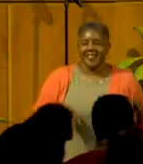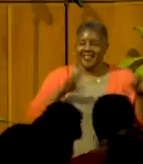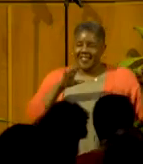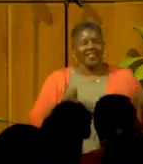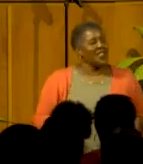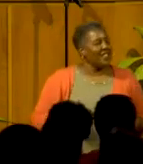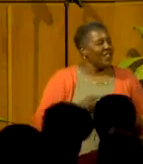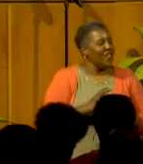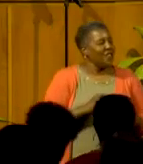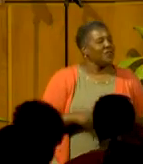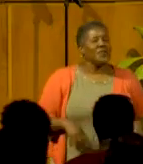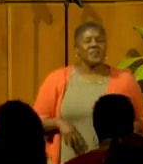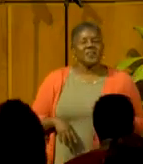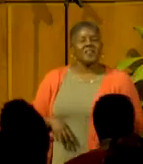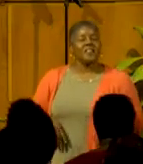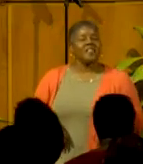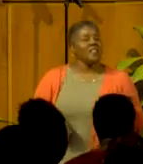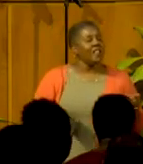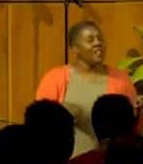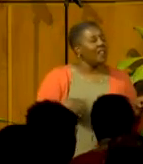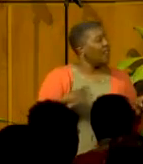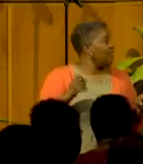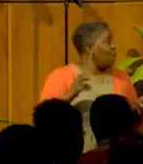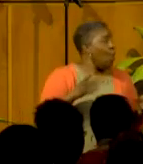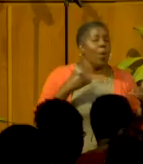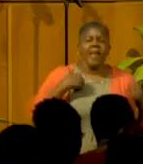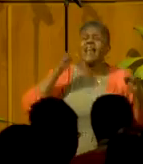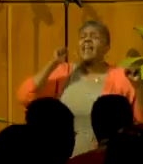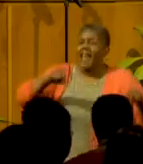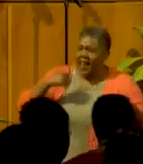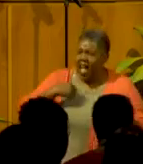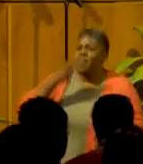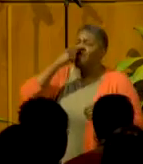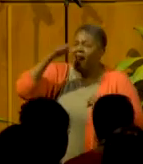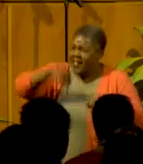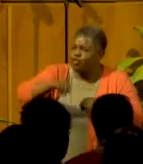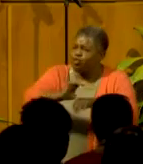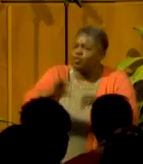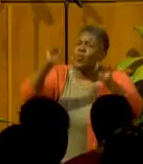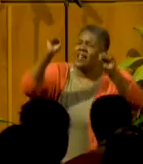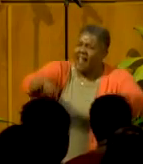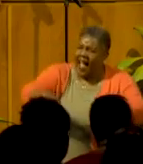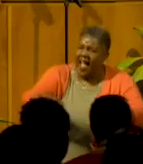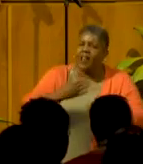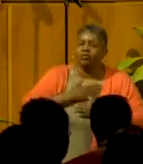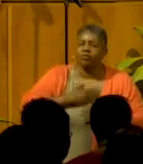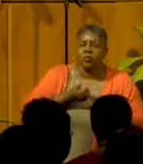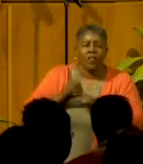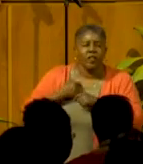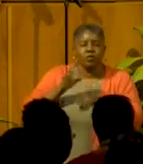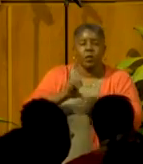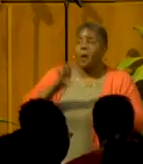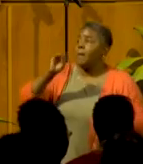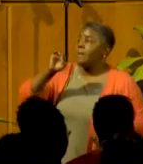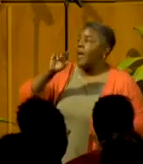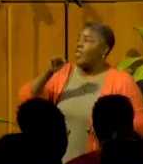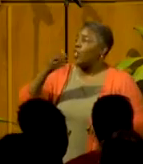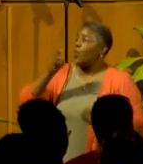Just throw it out there. We do have fun in church. We can have fun in church. Hallelujah. Matthew chapter